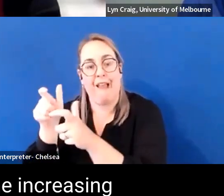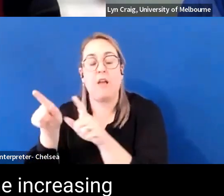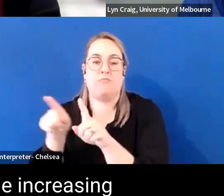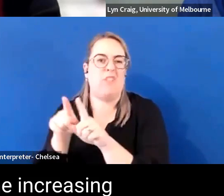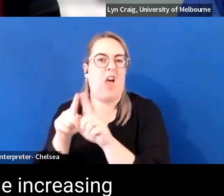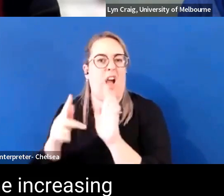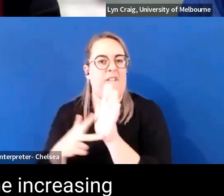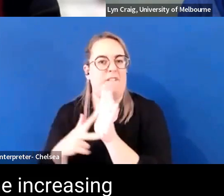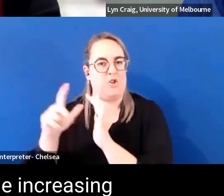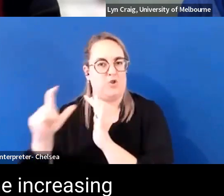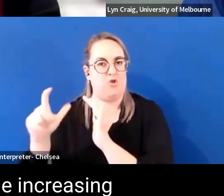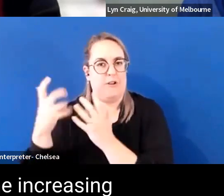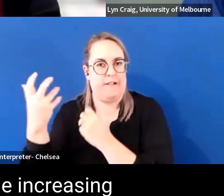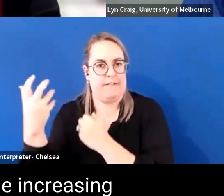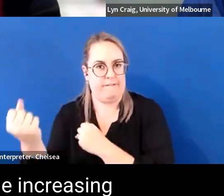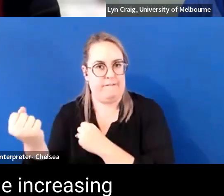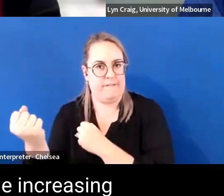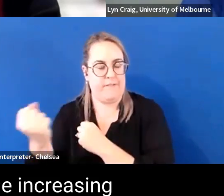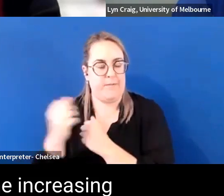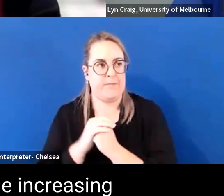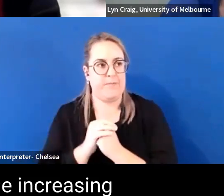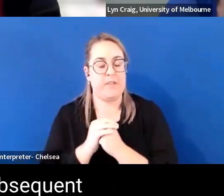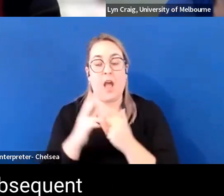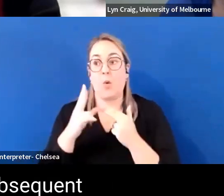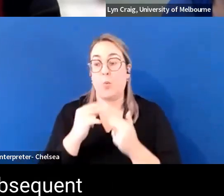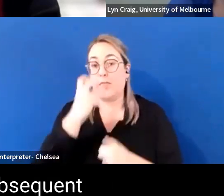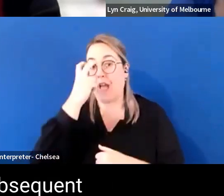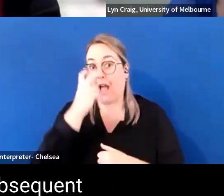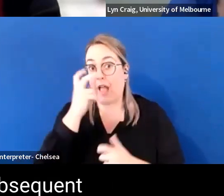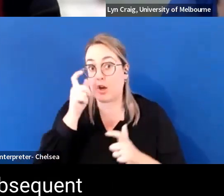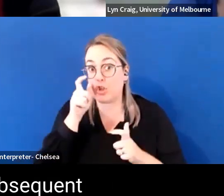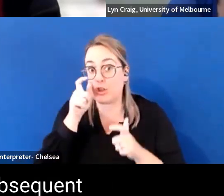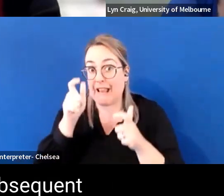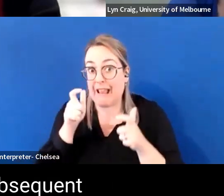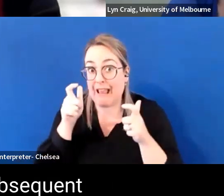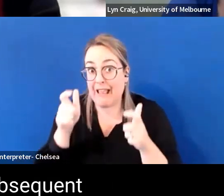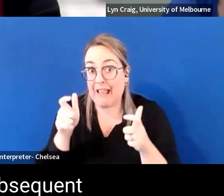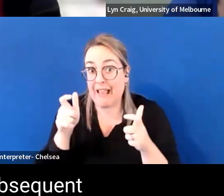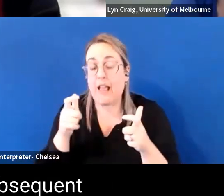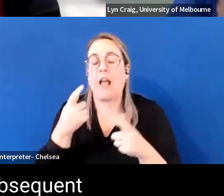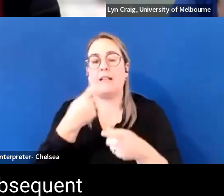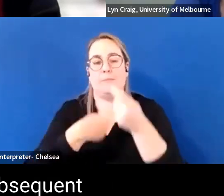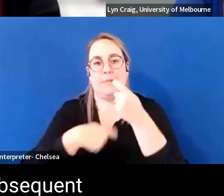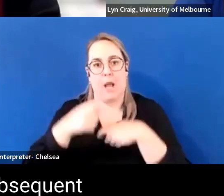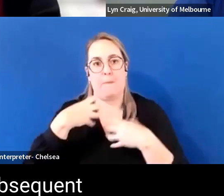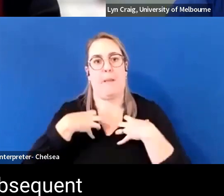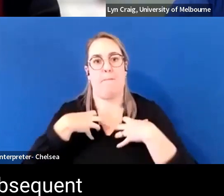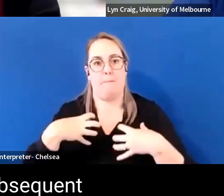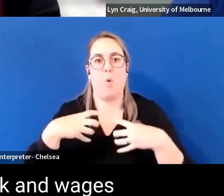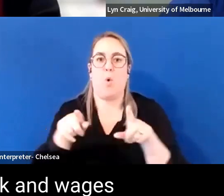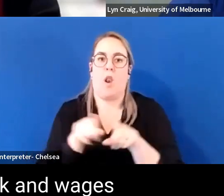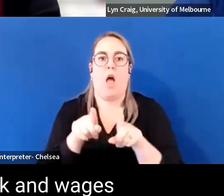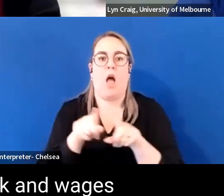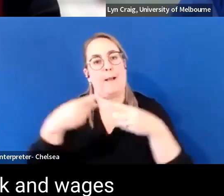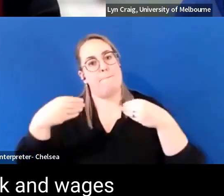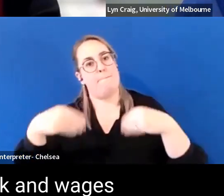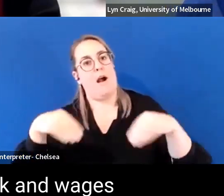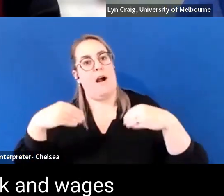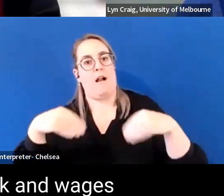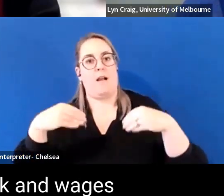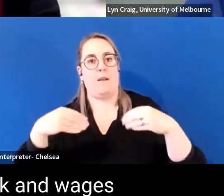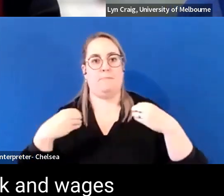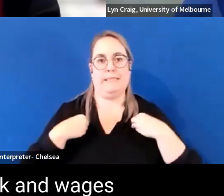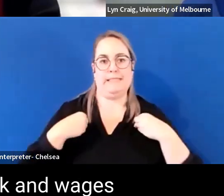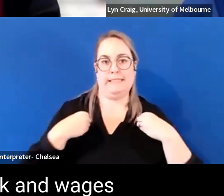the increasing marketisation of aged care, without the subsequent funding to properly recognise the